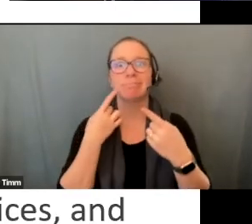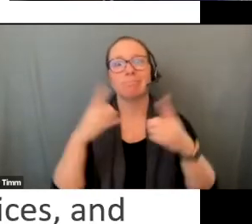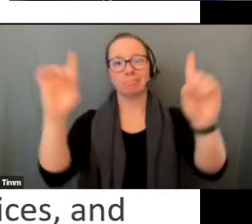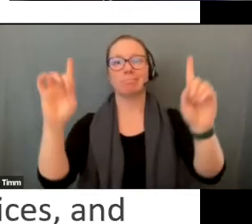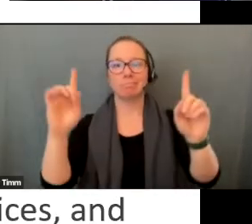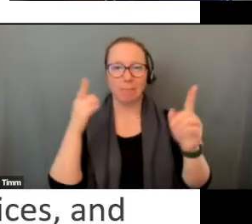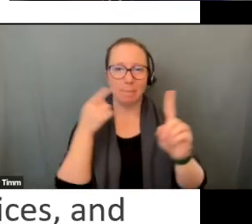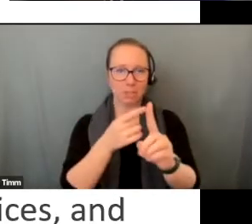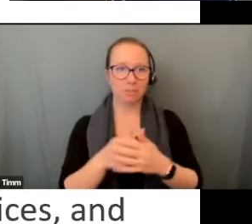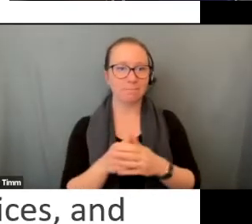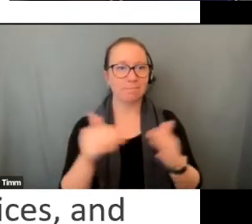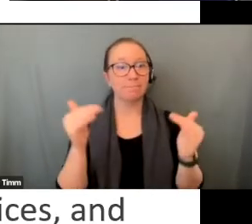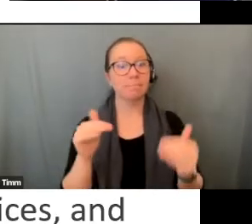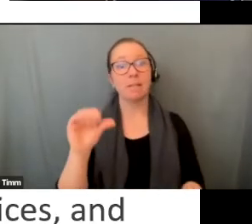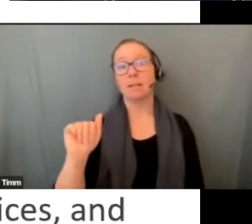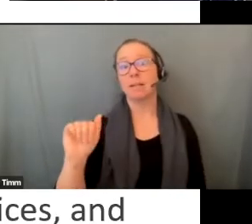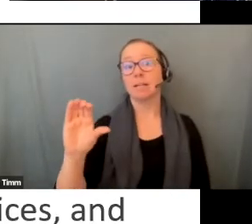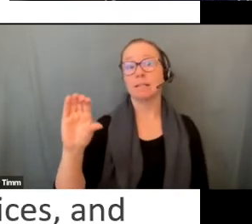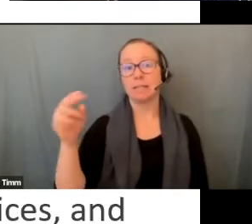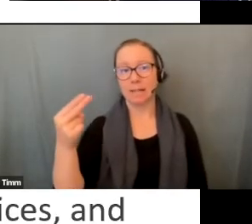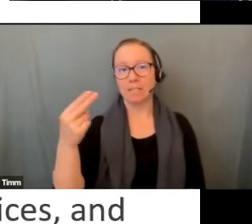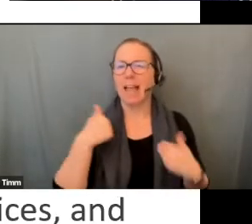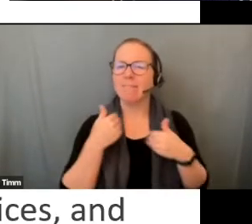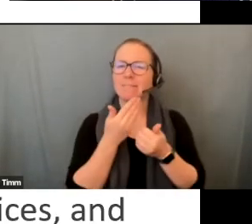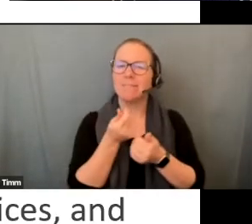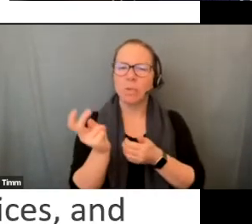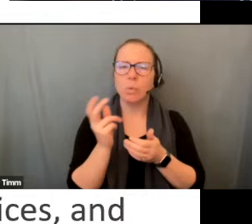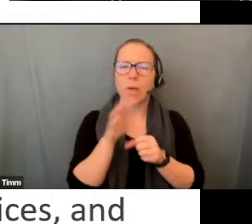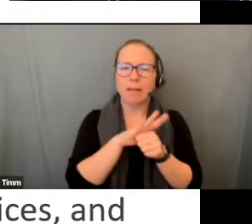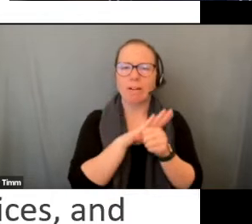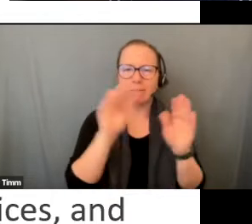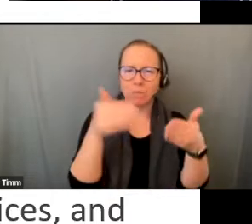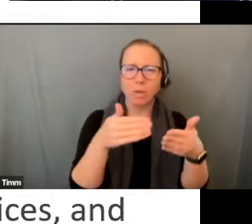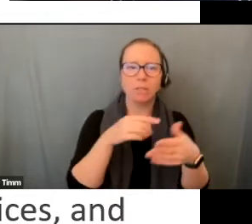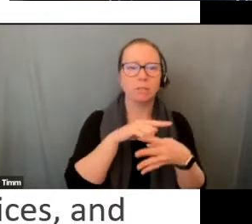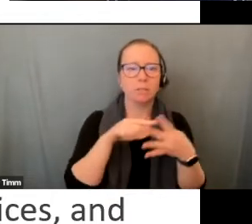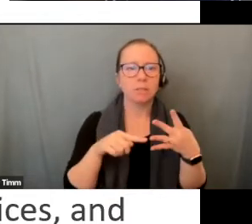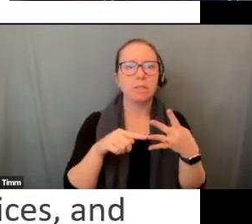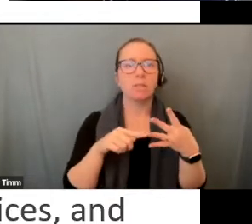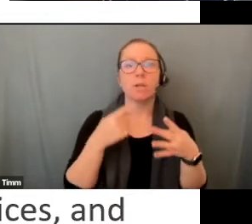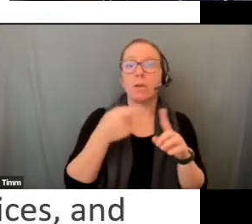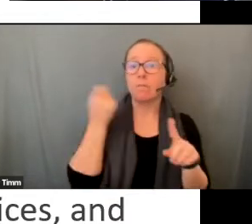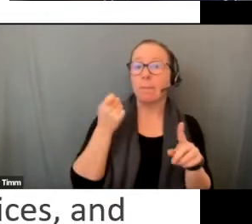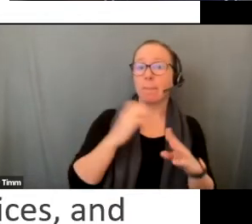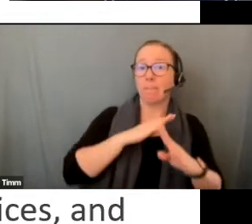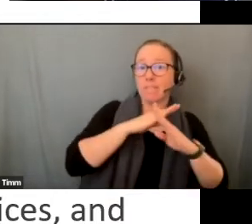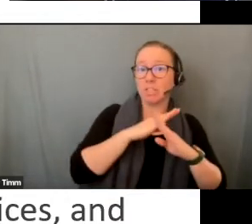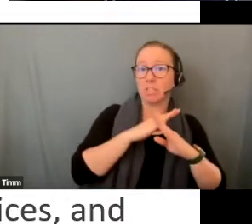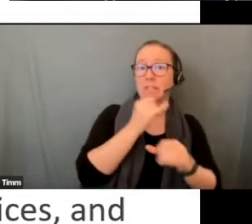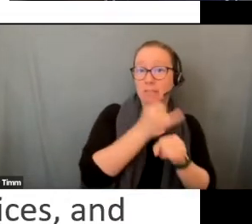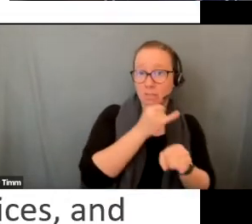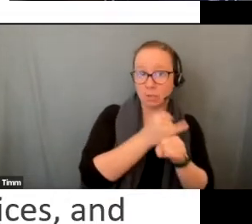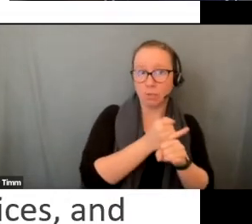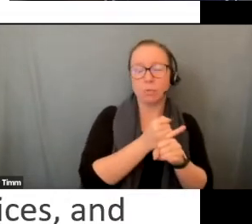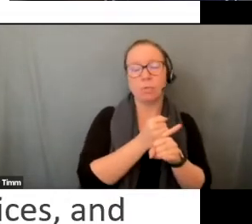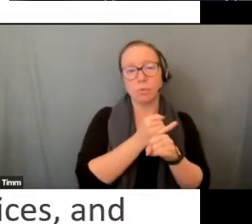So in an ACH, there are some areas of focus. This is from the Prevention Institute. So very